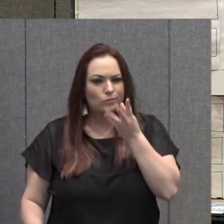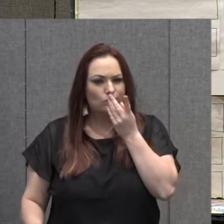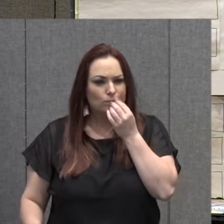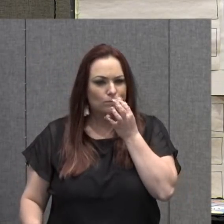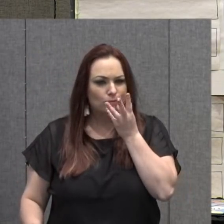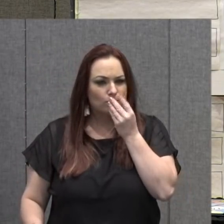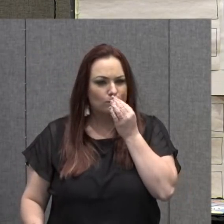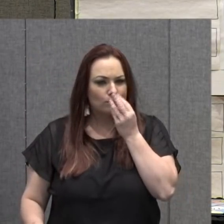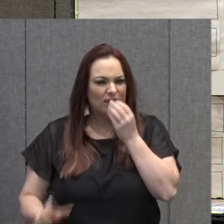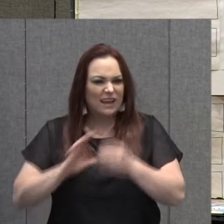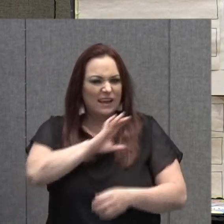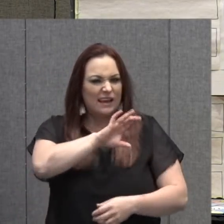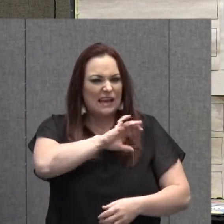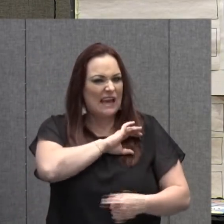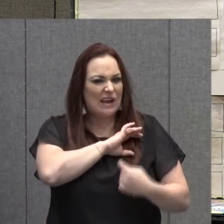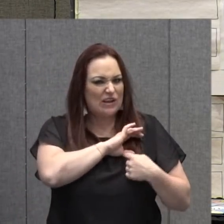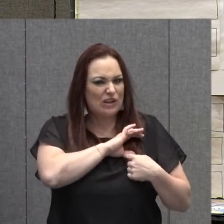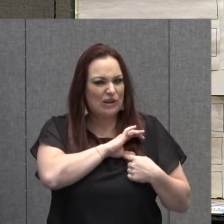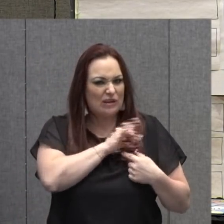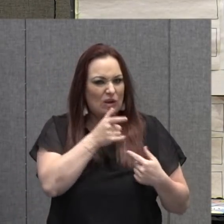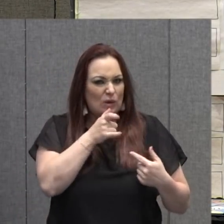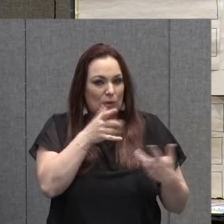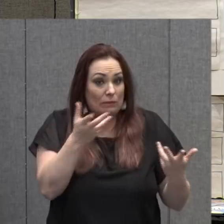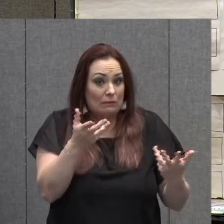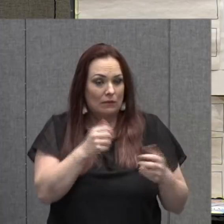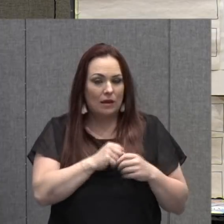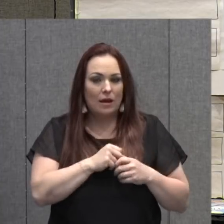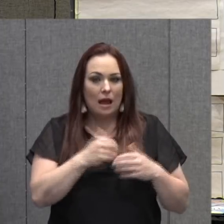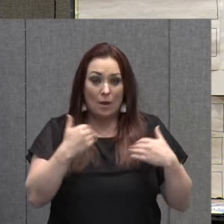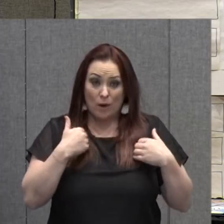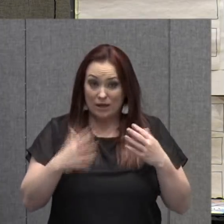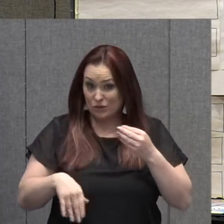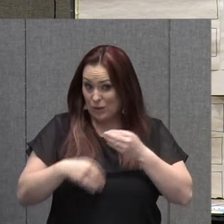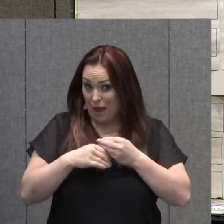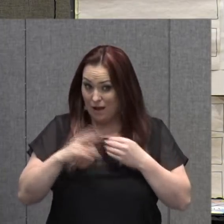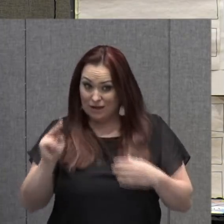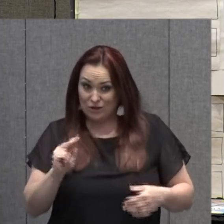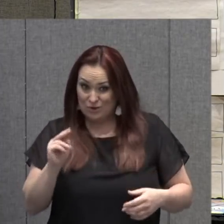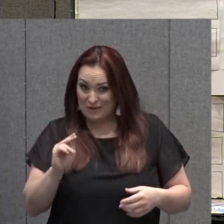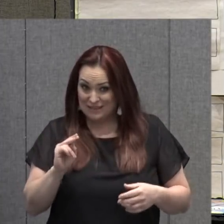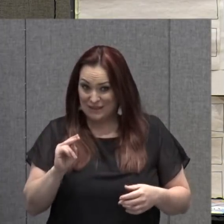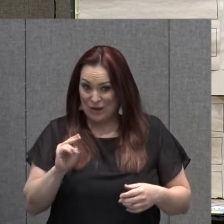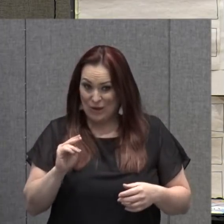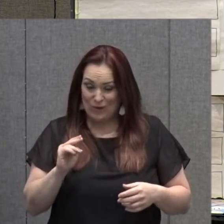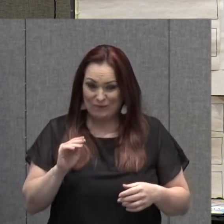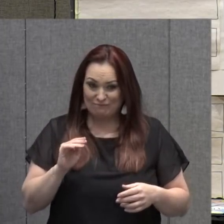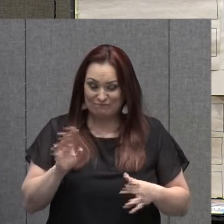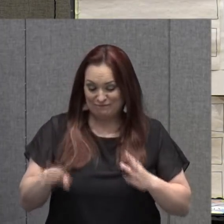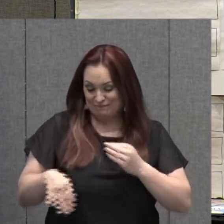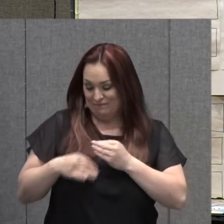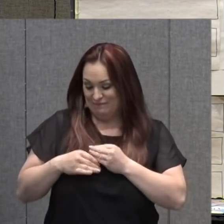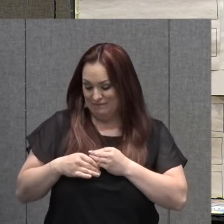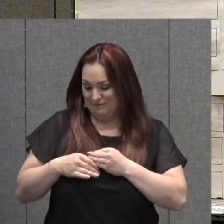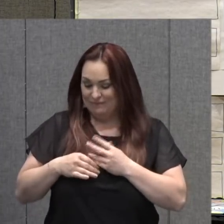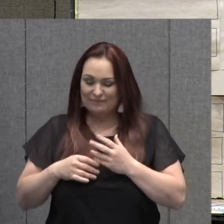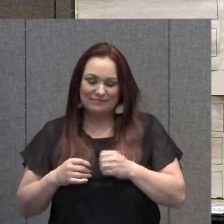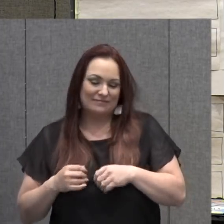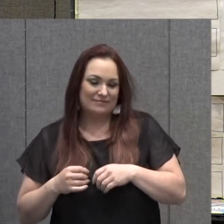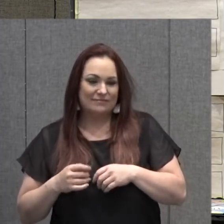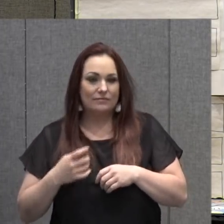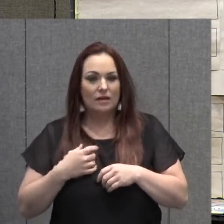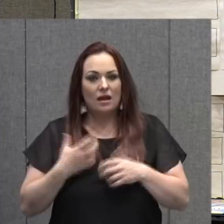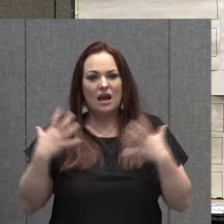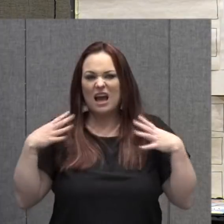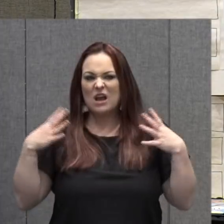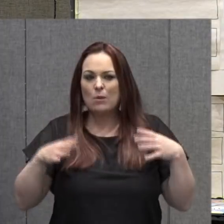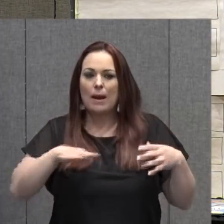in my version? Well, I wanted it to have a New Mexico twist. So I said, you know what? I don't want pigs.